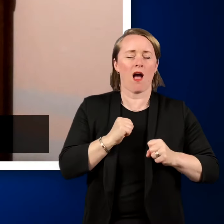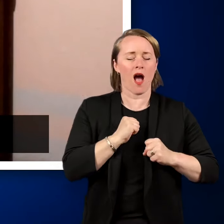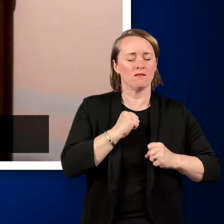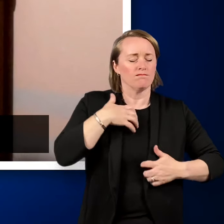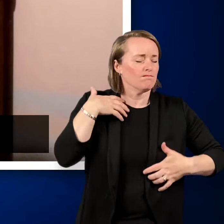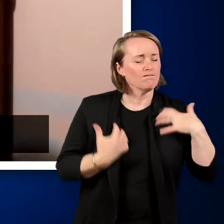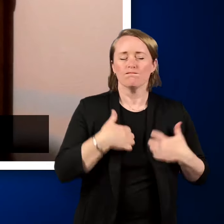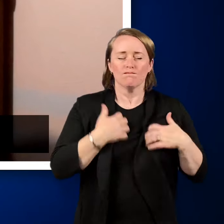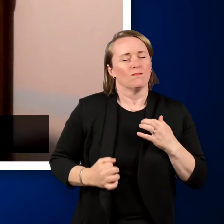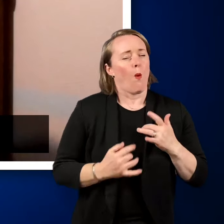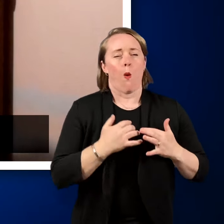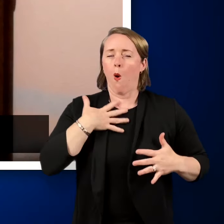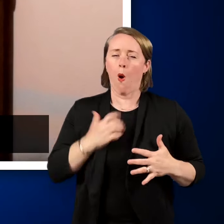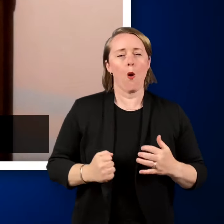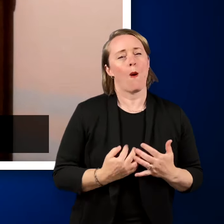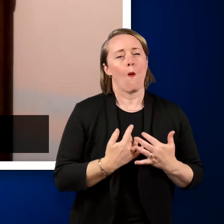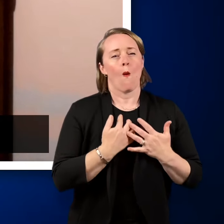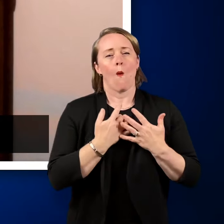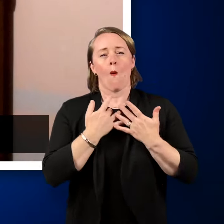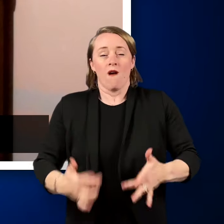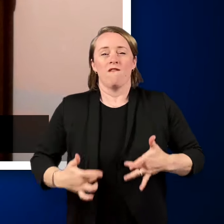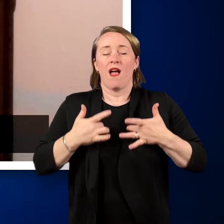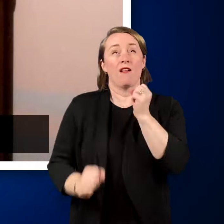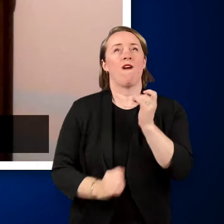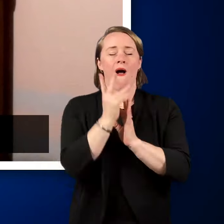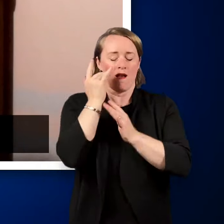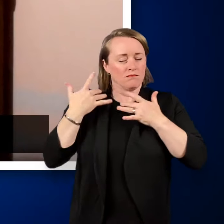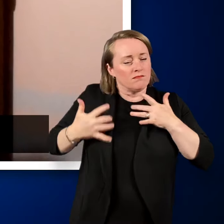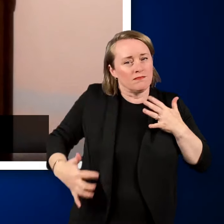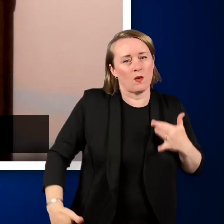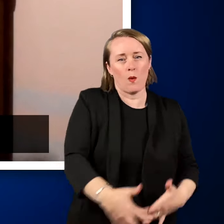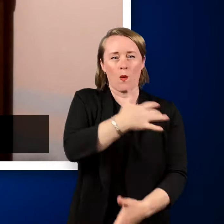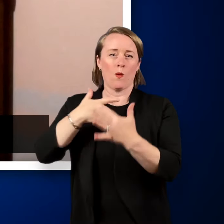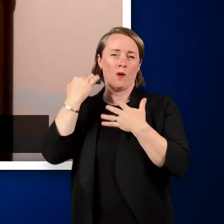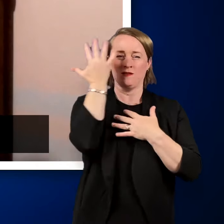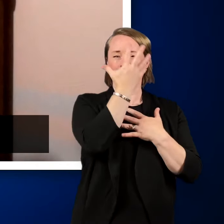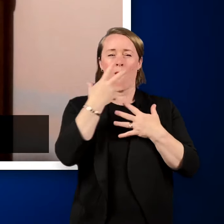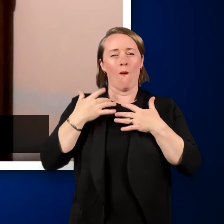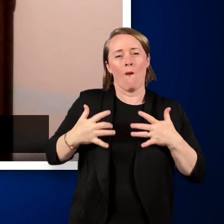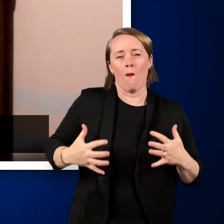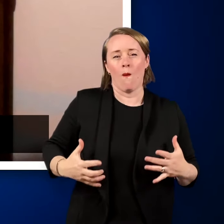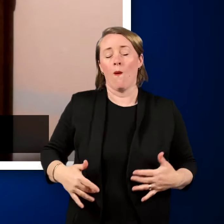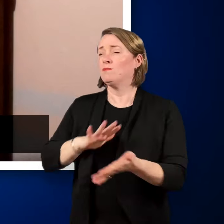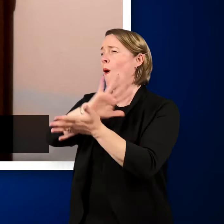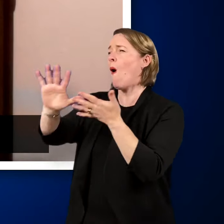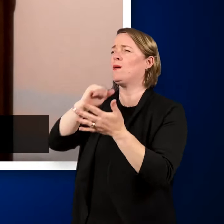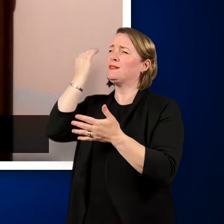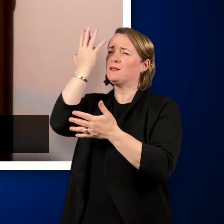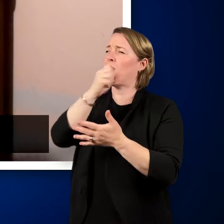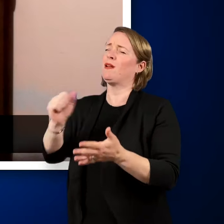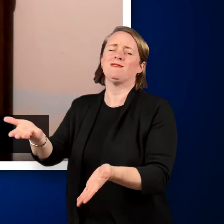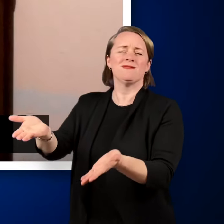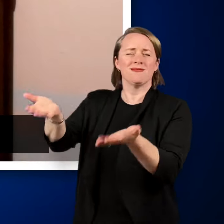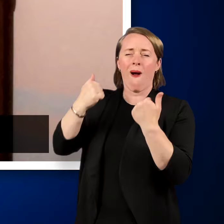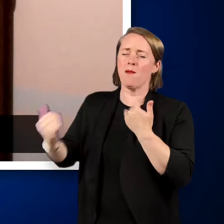hearts ablaze with hope, like wildfire in our very souls. Holy Spirit,